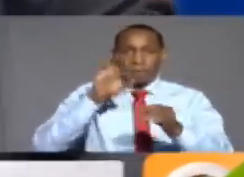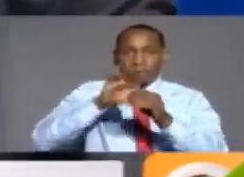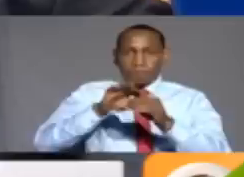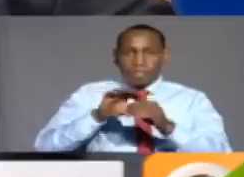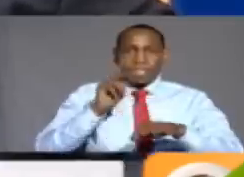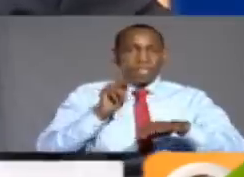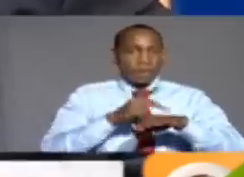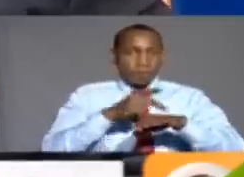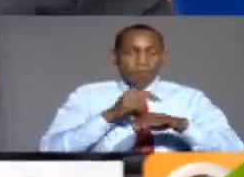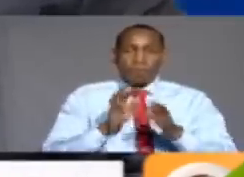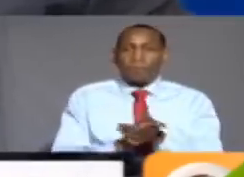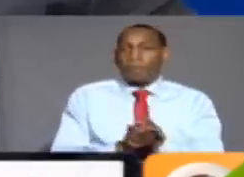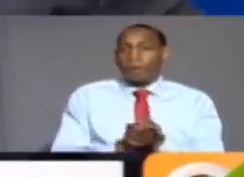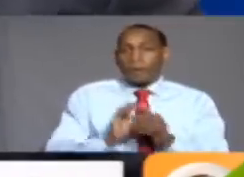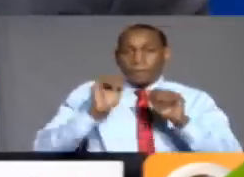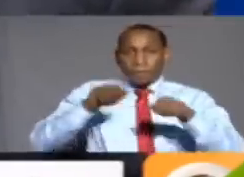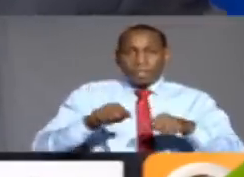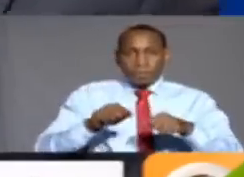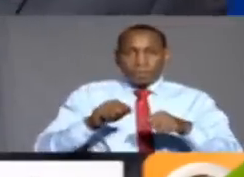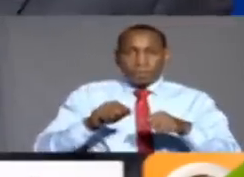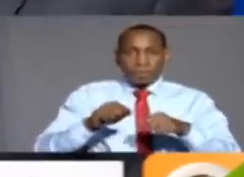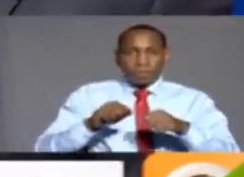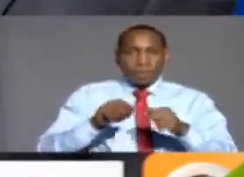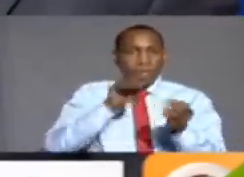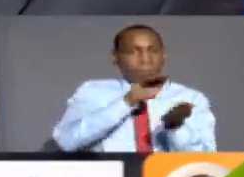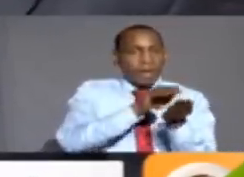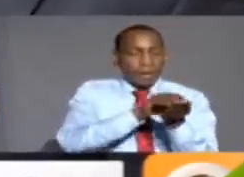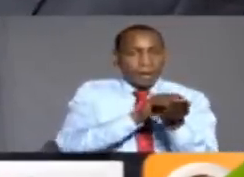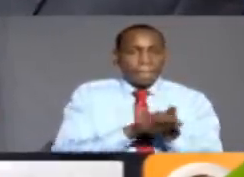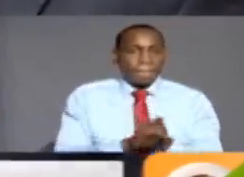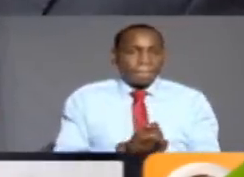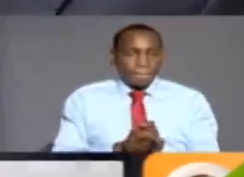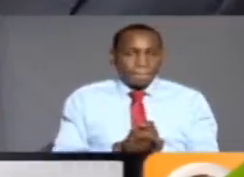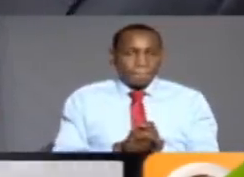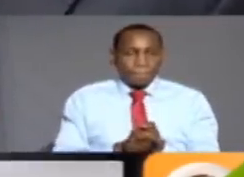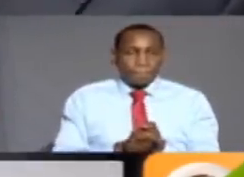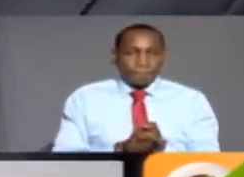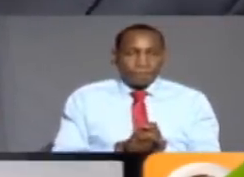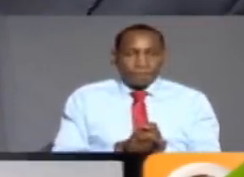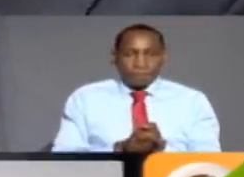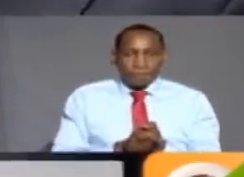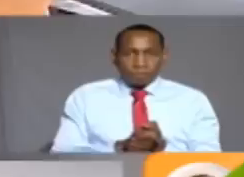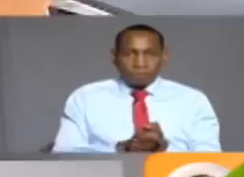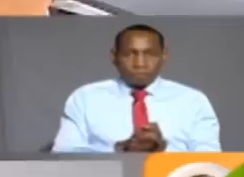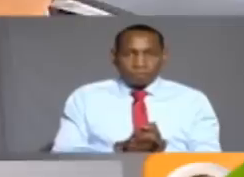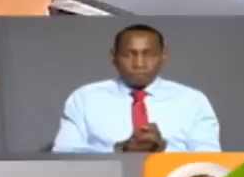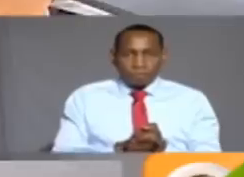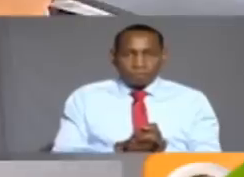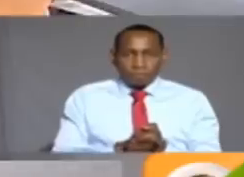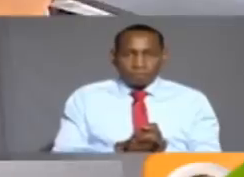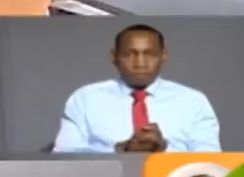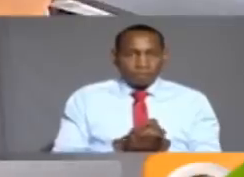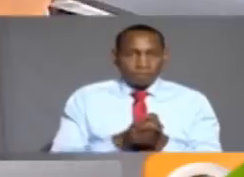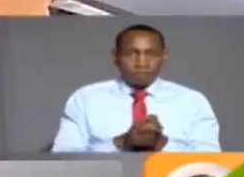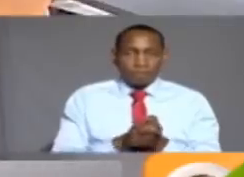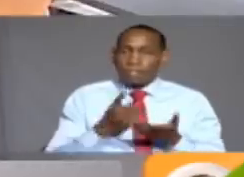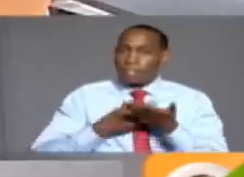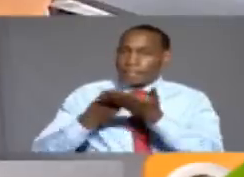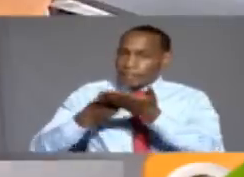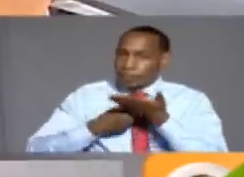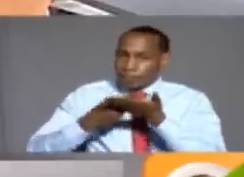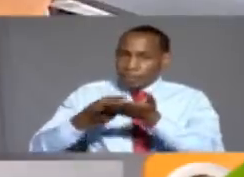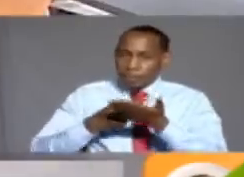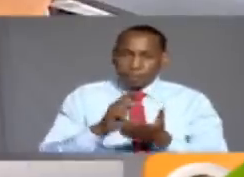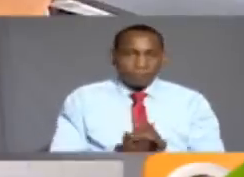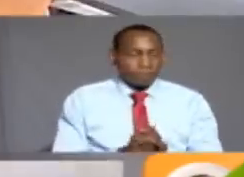his pocket and he's going to bank them in the ballot. That's not very accurate. Asking you to start being truthful at your age is